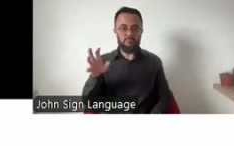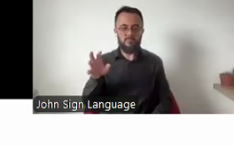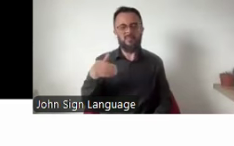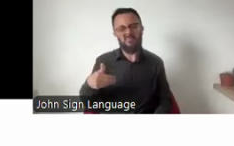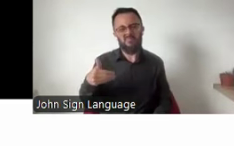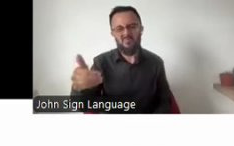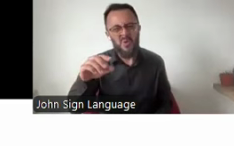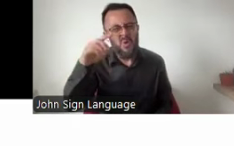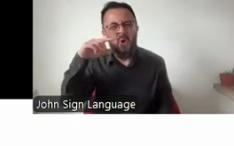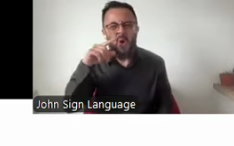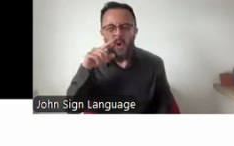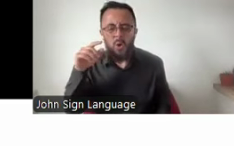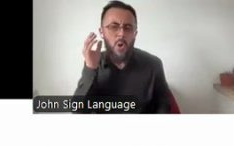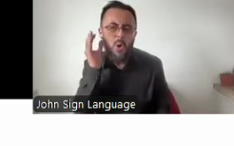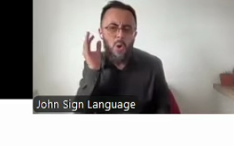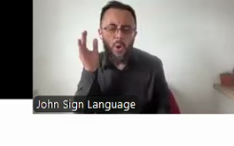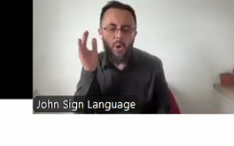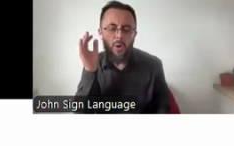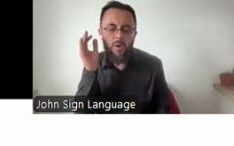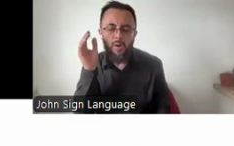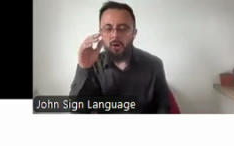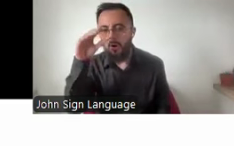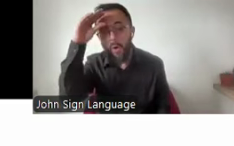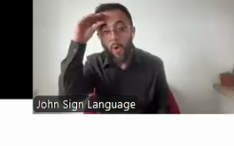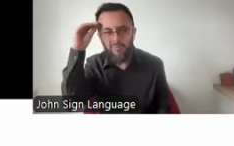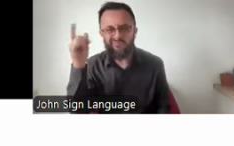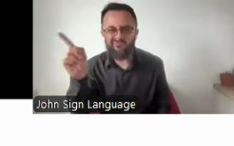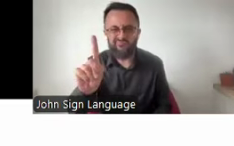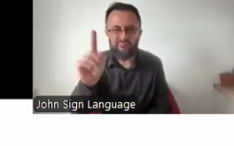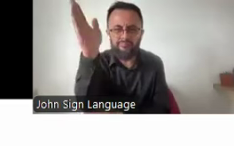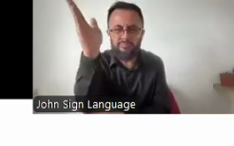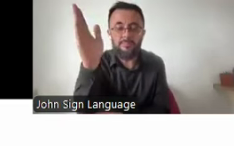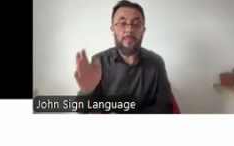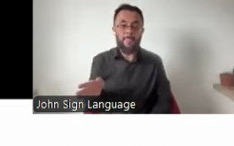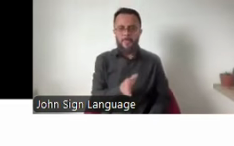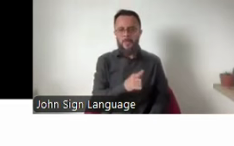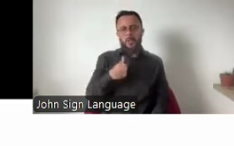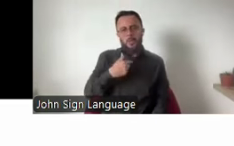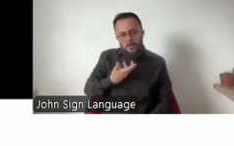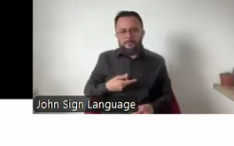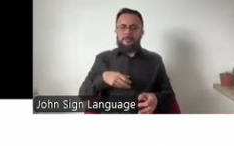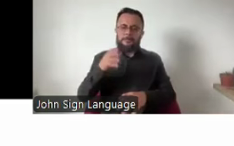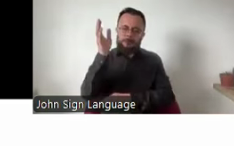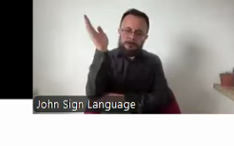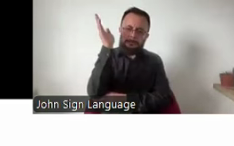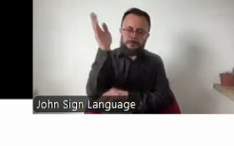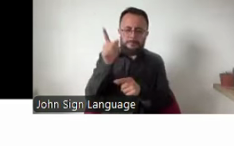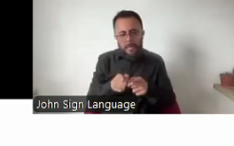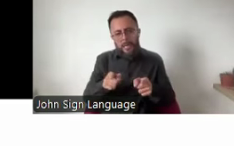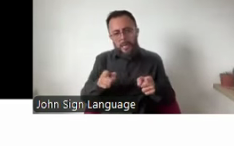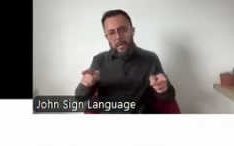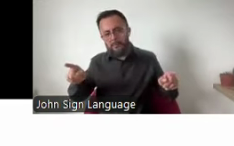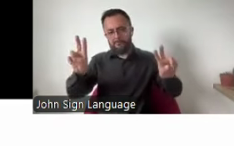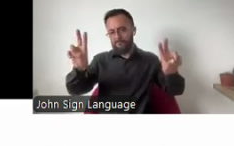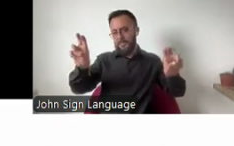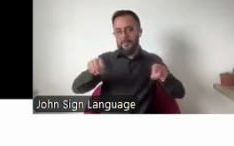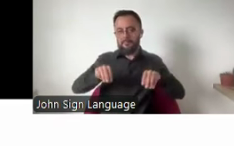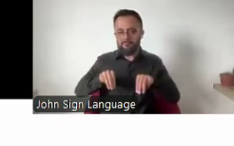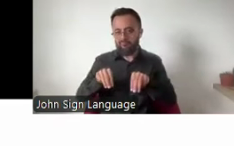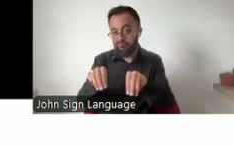All right, so I've been talking a lot about this methodology or this process that we encourage member states